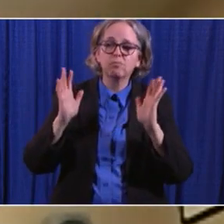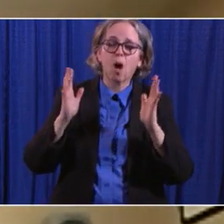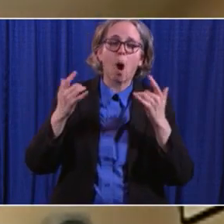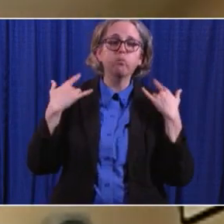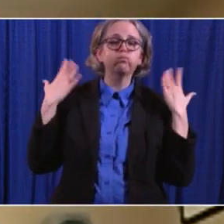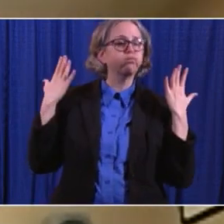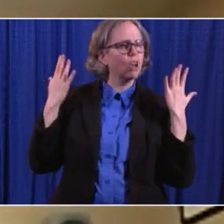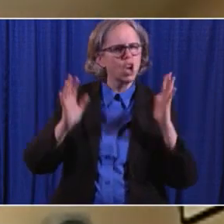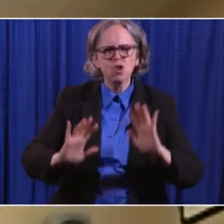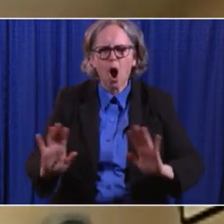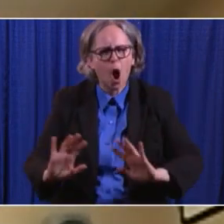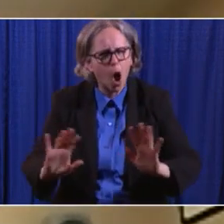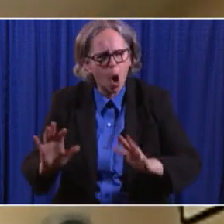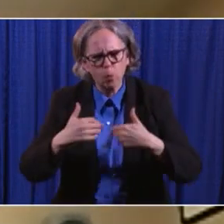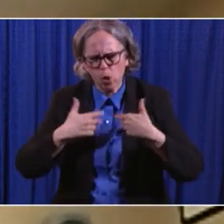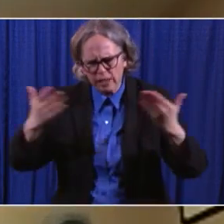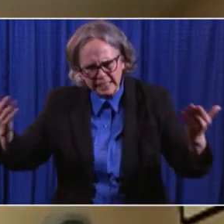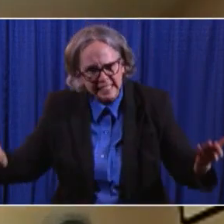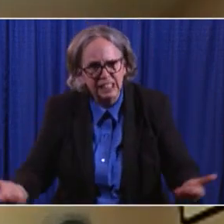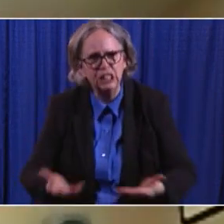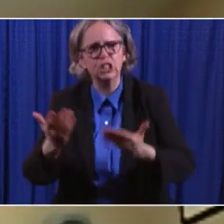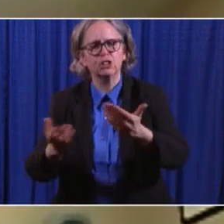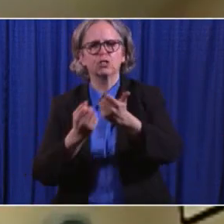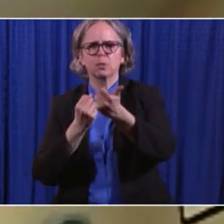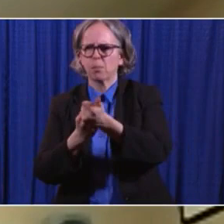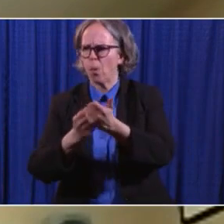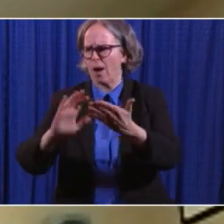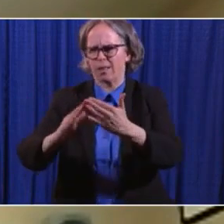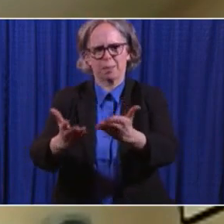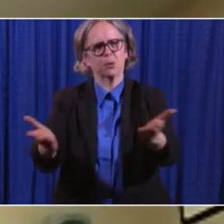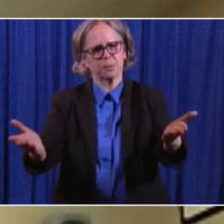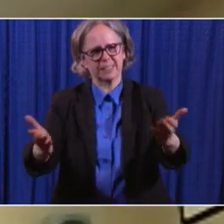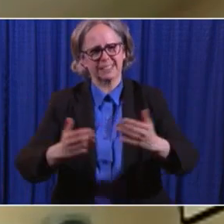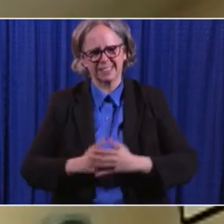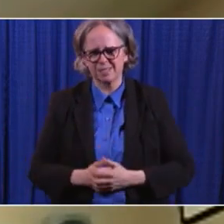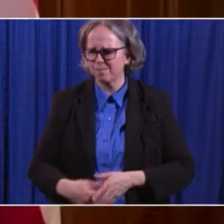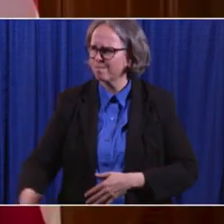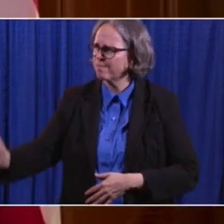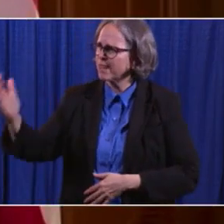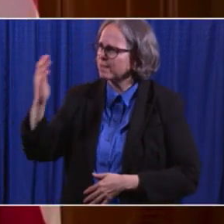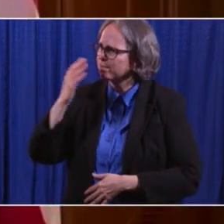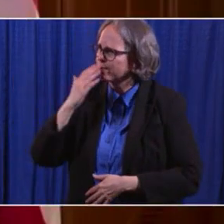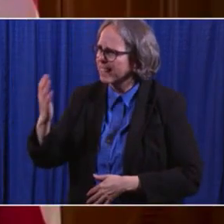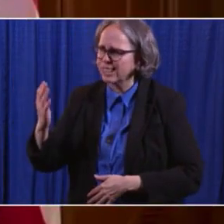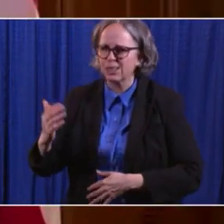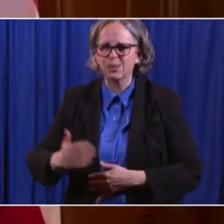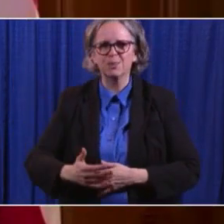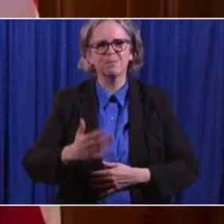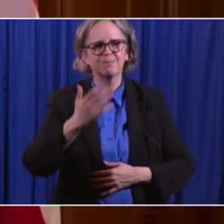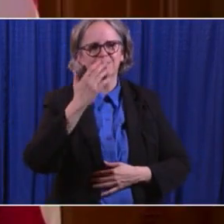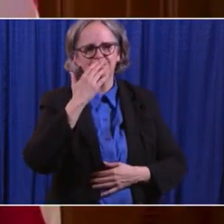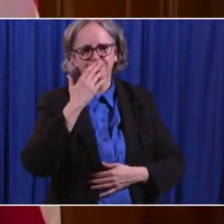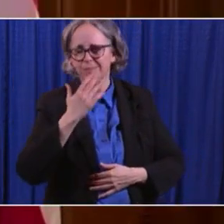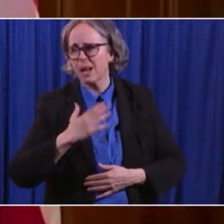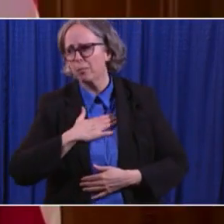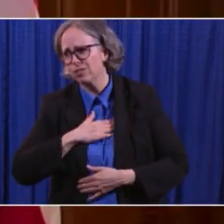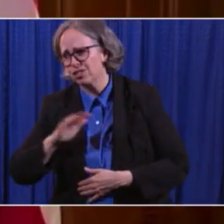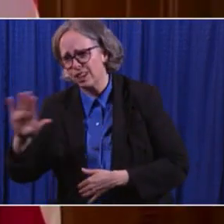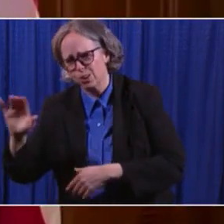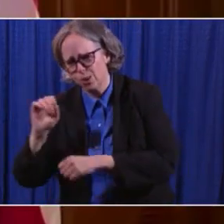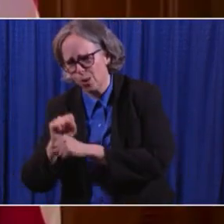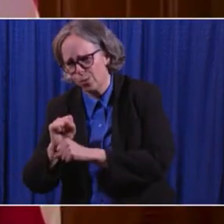resource and can assist the kids and families. Well, thank you very much. Thank you, Jeff. We appreciate it. Thanks for joining us